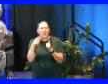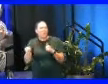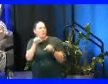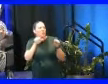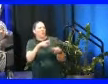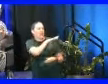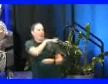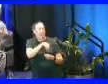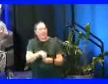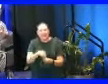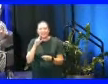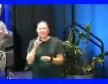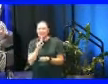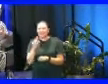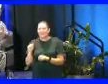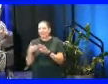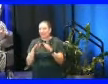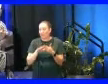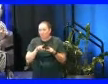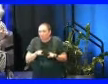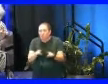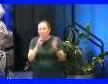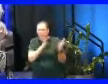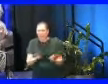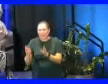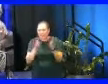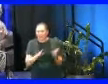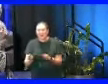the disability community in your planning and the bigger